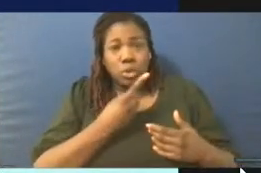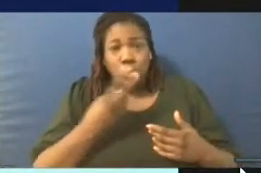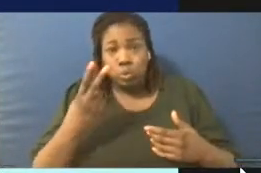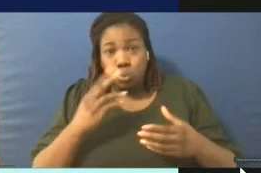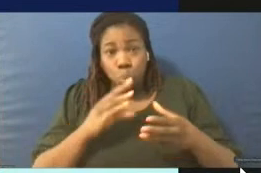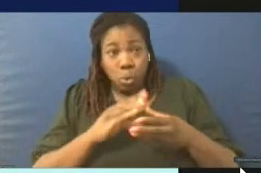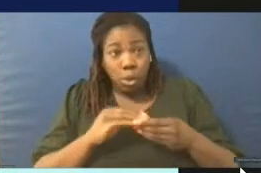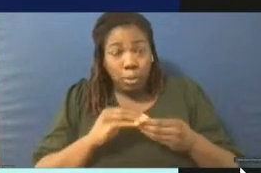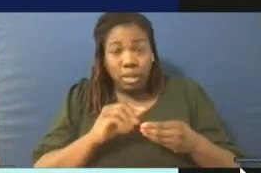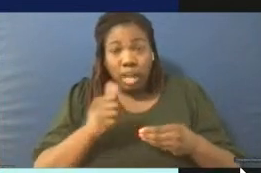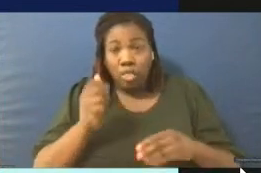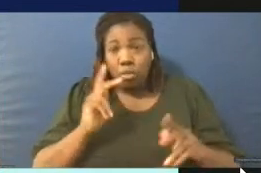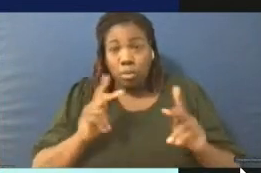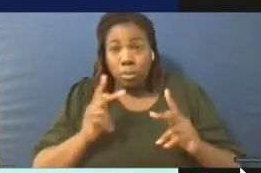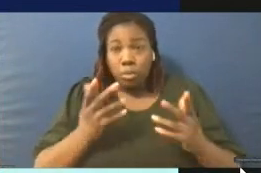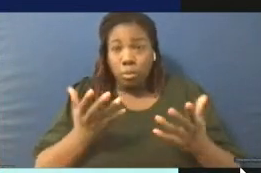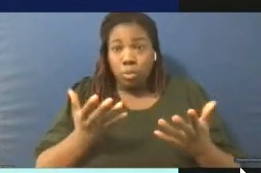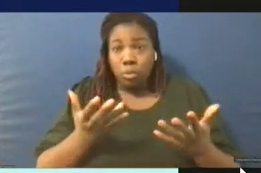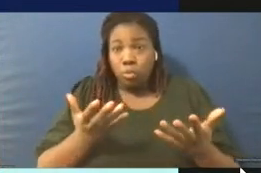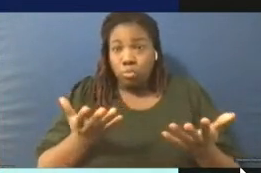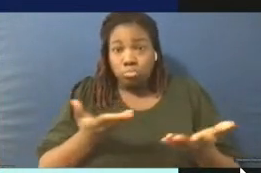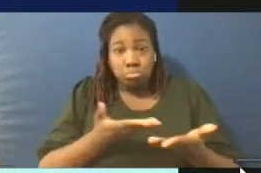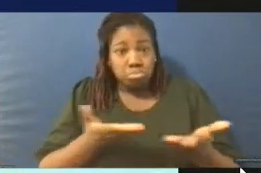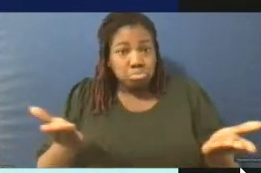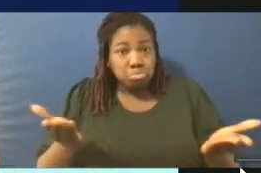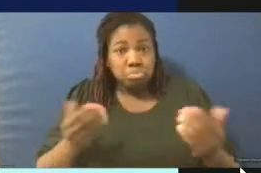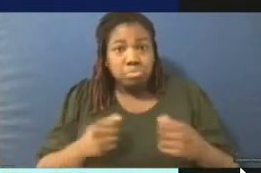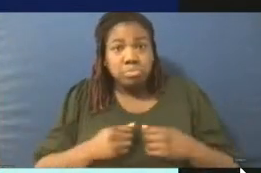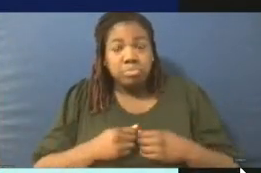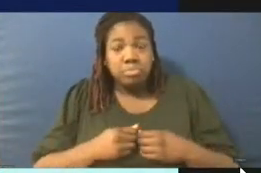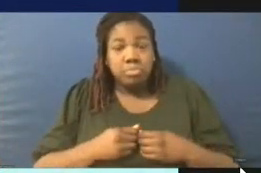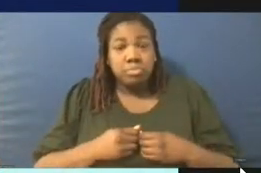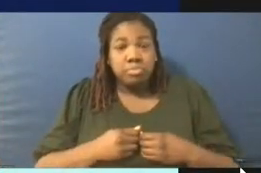are others from the full task force, anyone in the full task force?